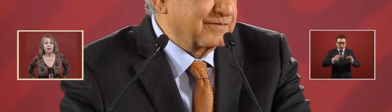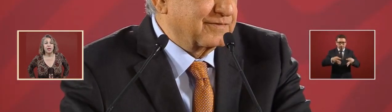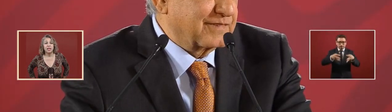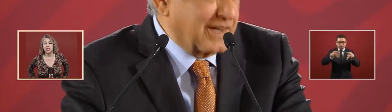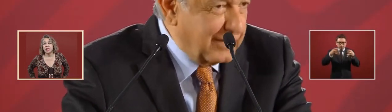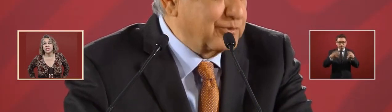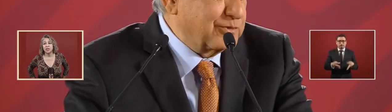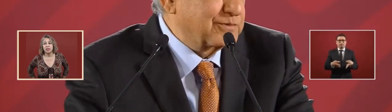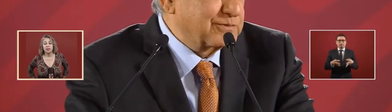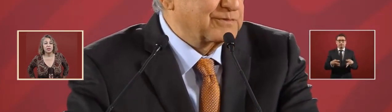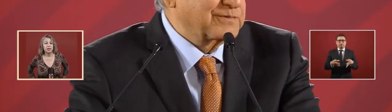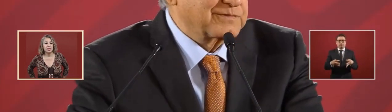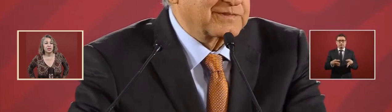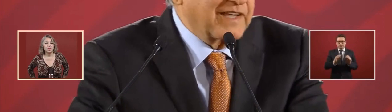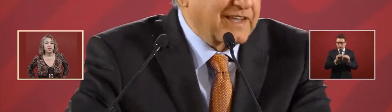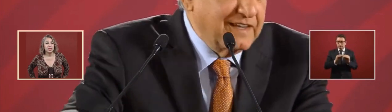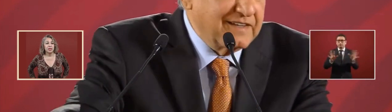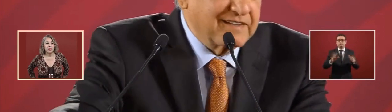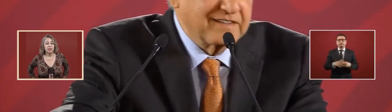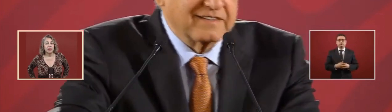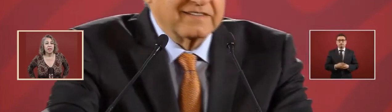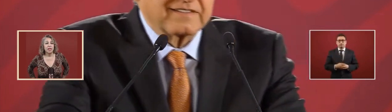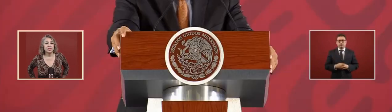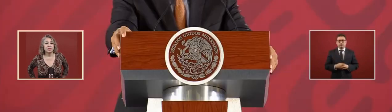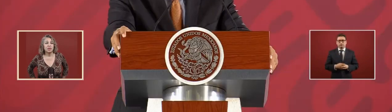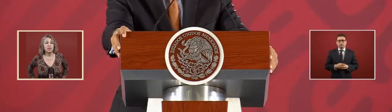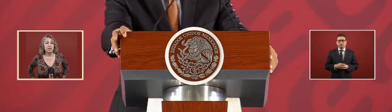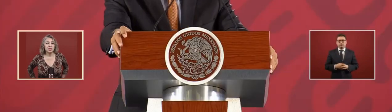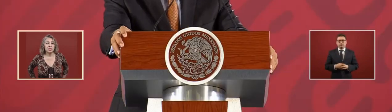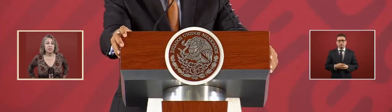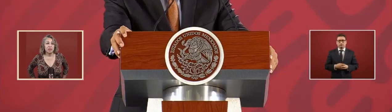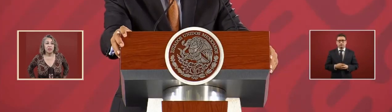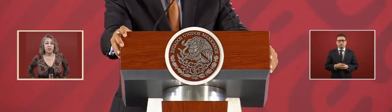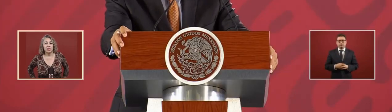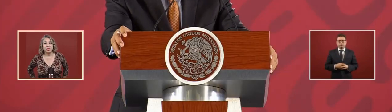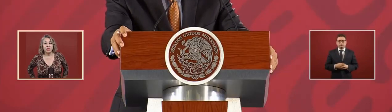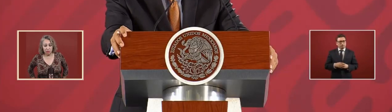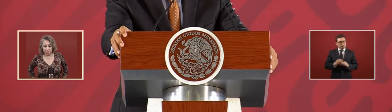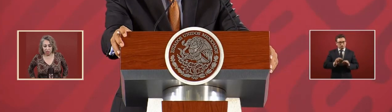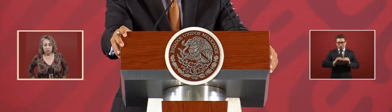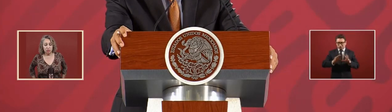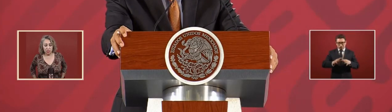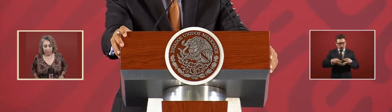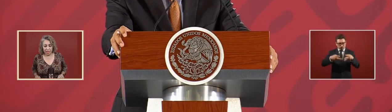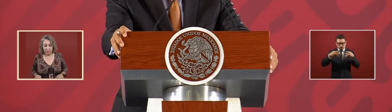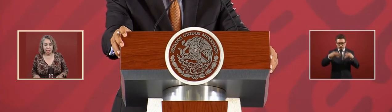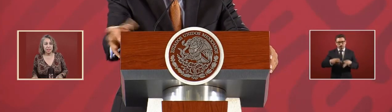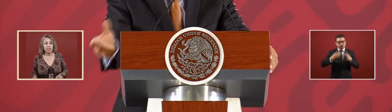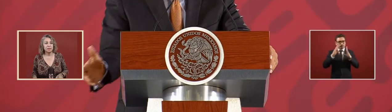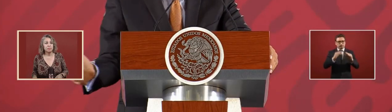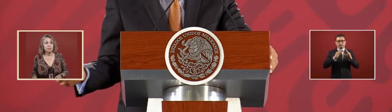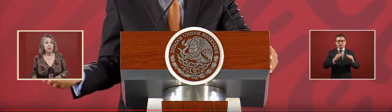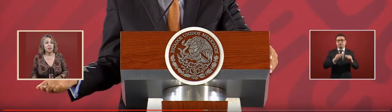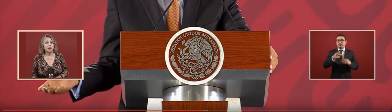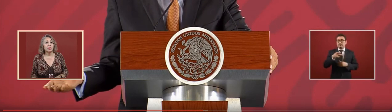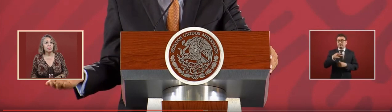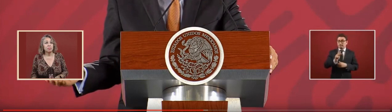of education. Claro, que hay que ir yes, of course. Hacia la excelencia. You can go towards excellence.